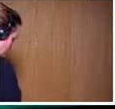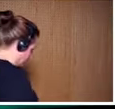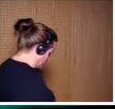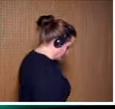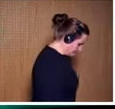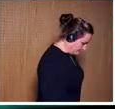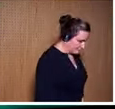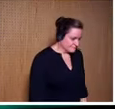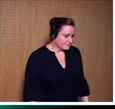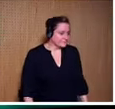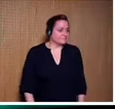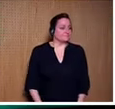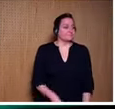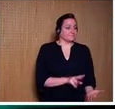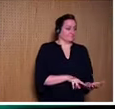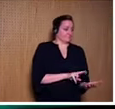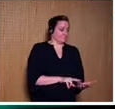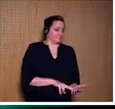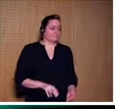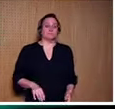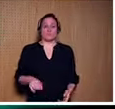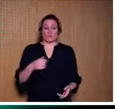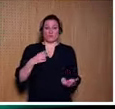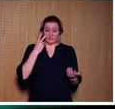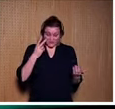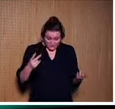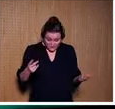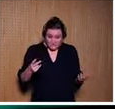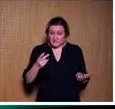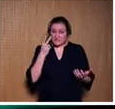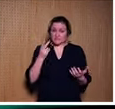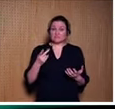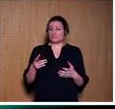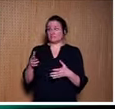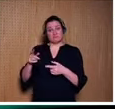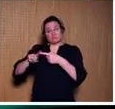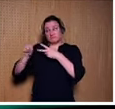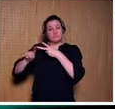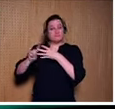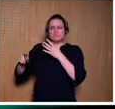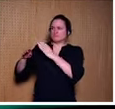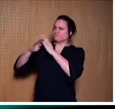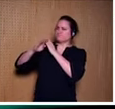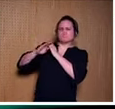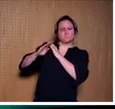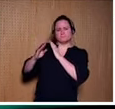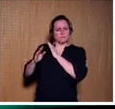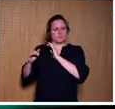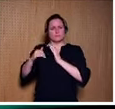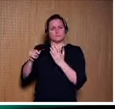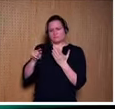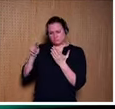bring everyone together, like you said, the red line, the yellow line. Let's remove those lines for action. Sumaya, what's your take on this?